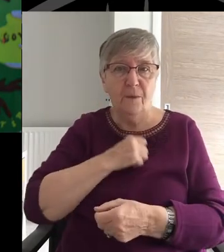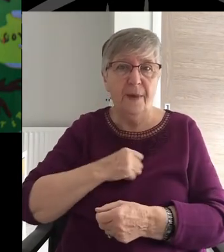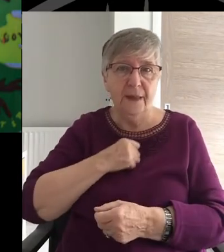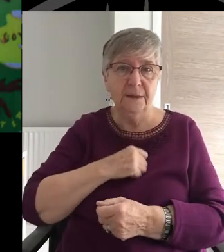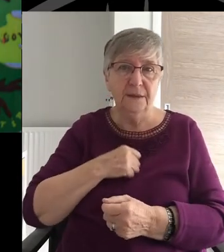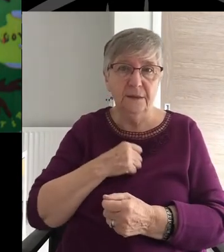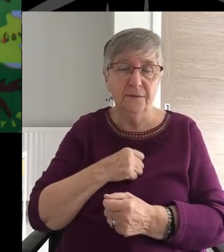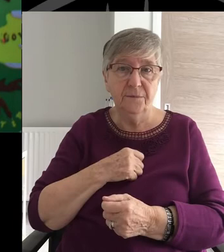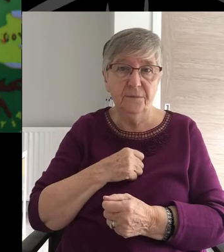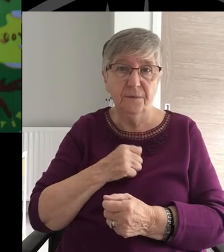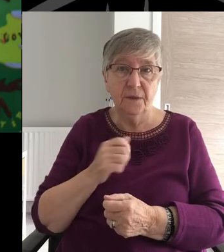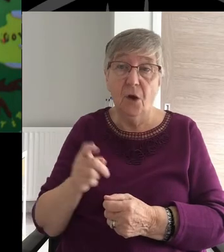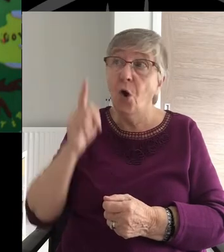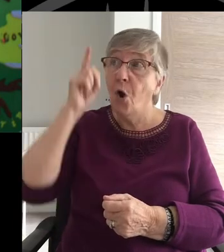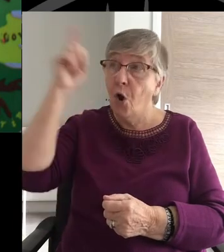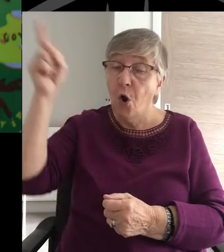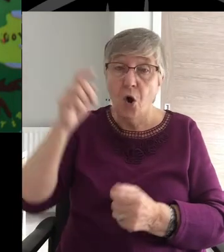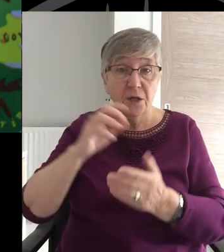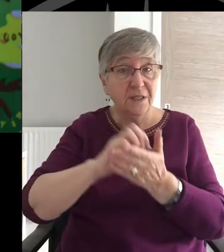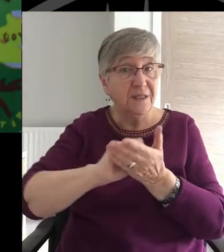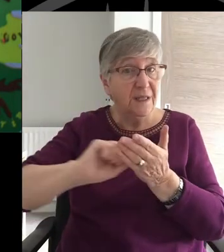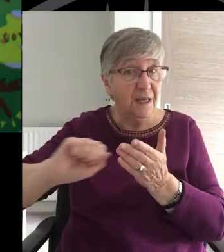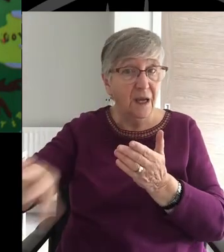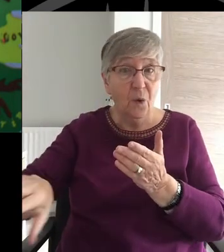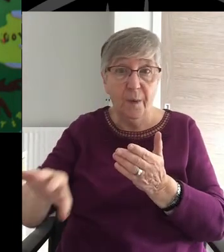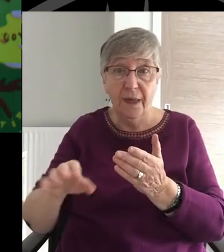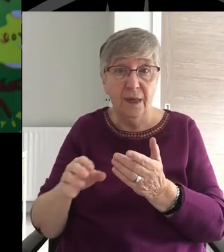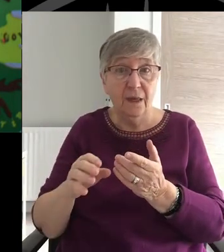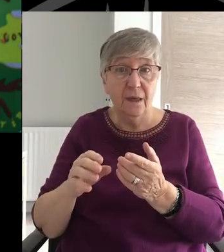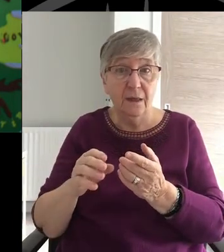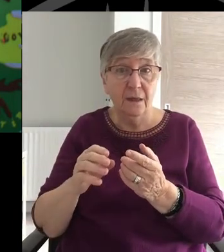God is removing a lot of the props